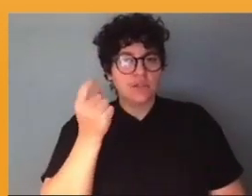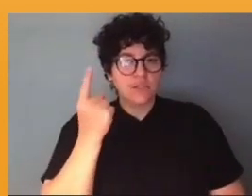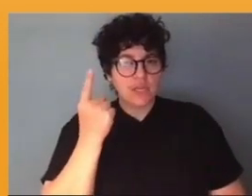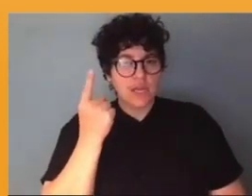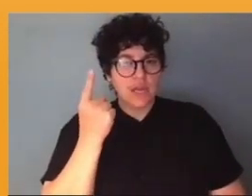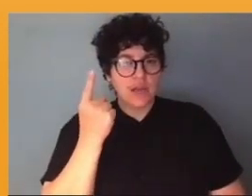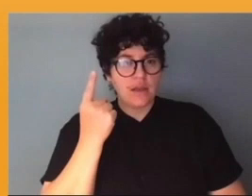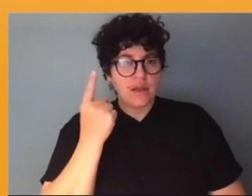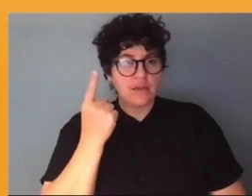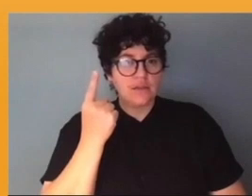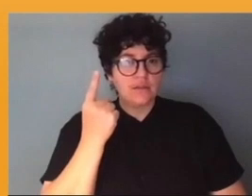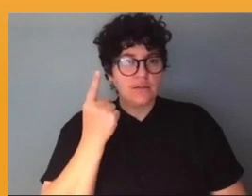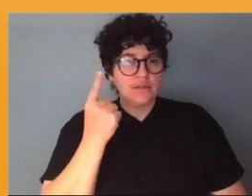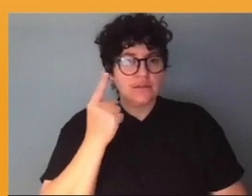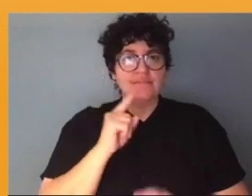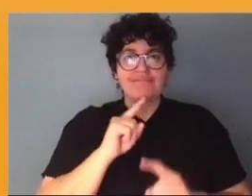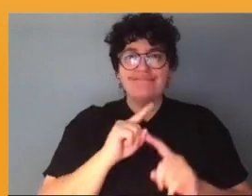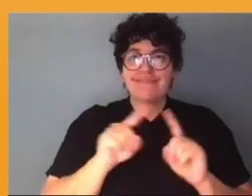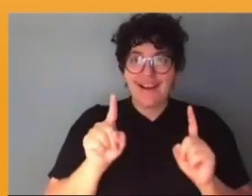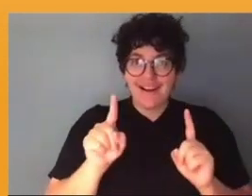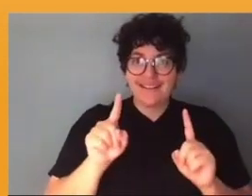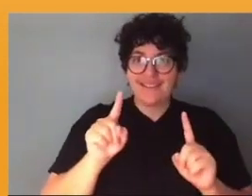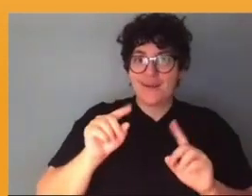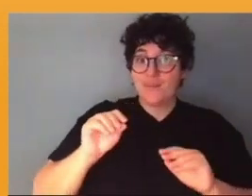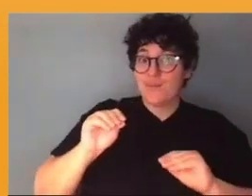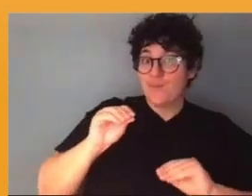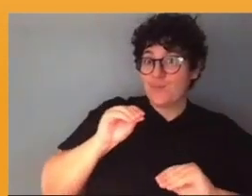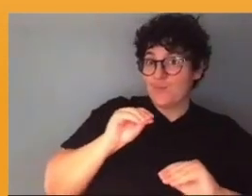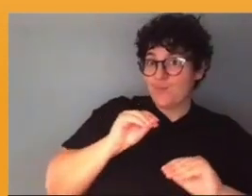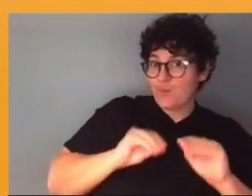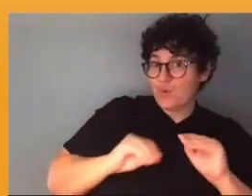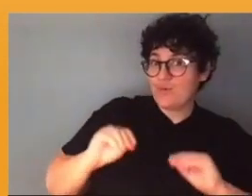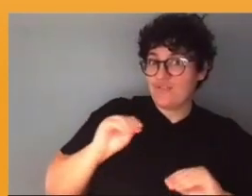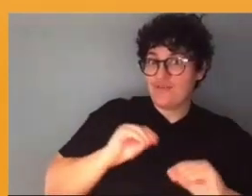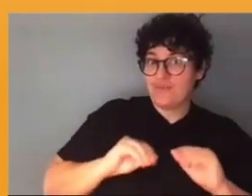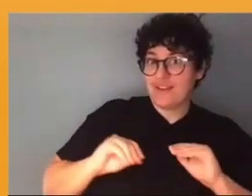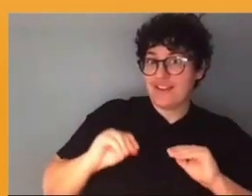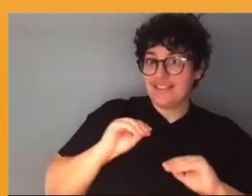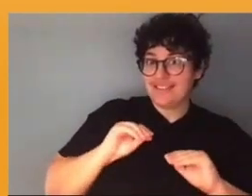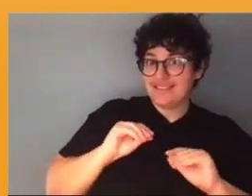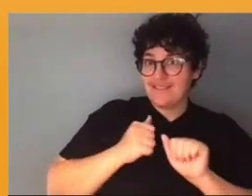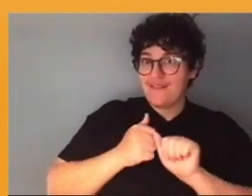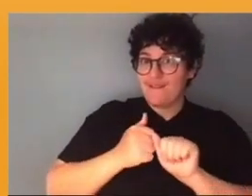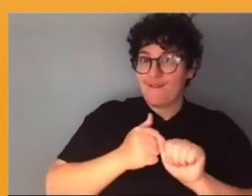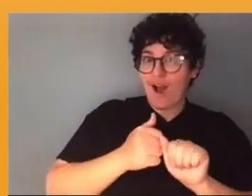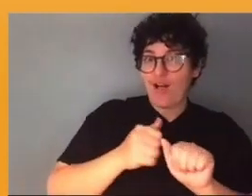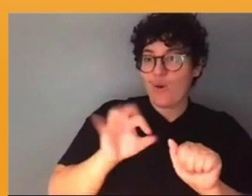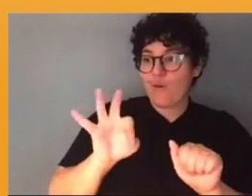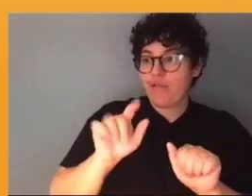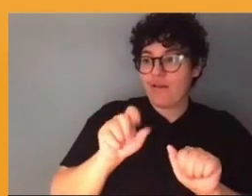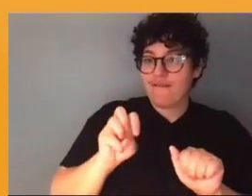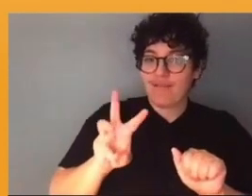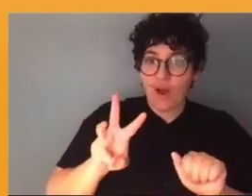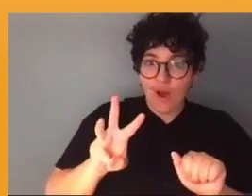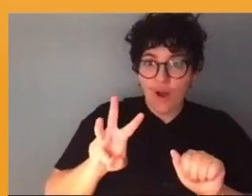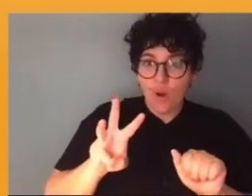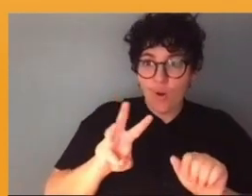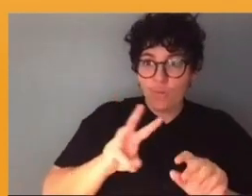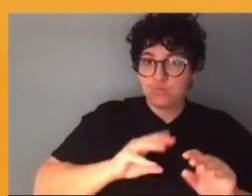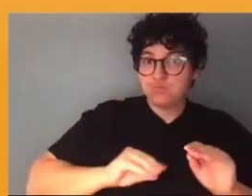we use the movement to follow the flow of the dance movement, and then